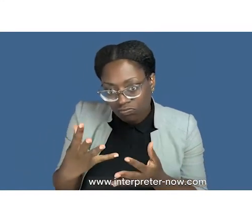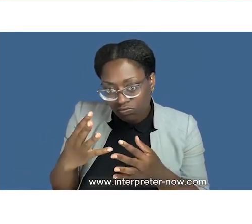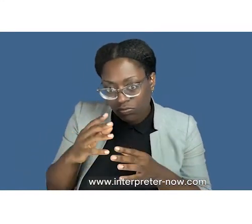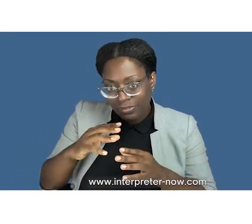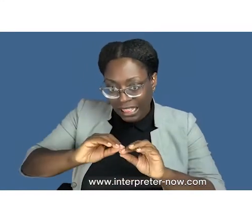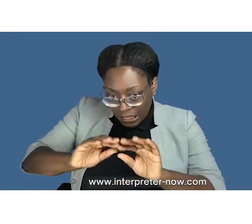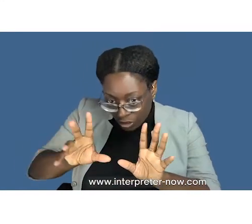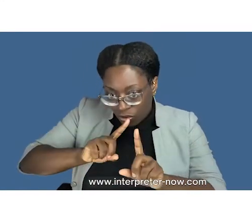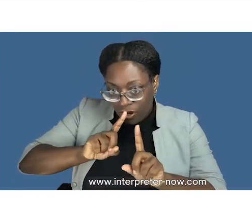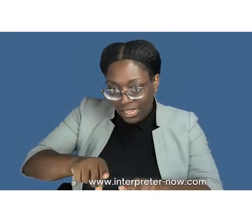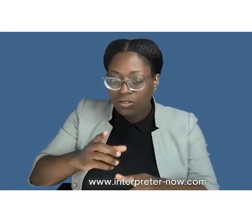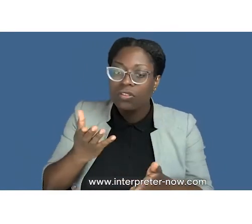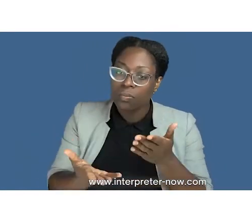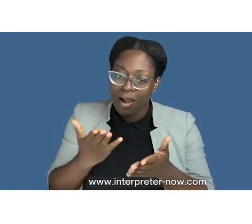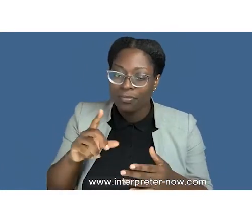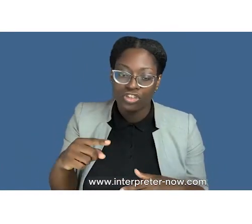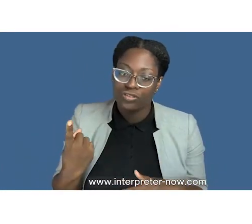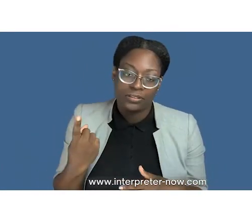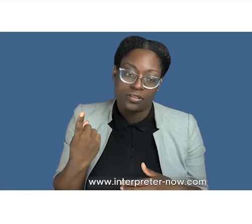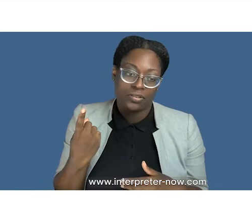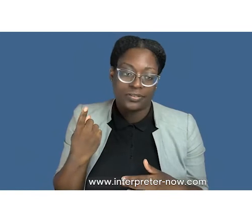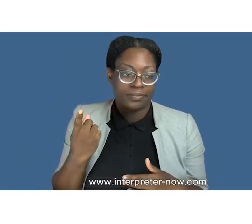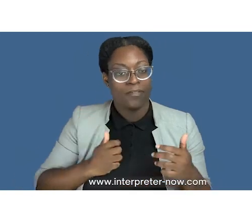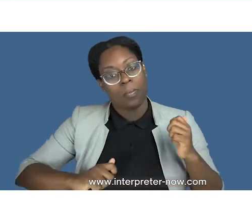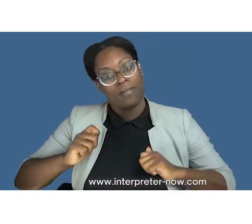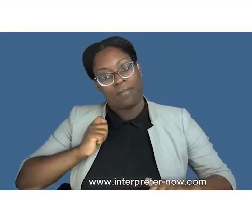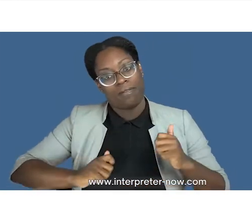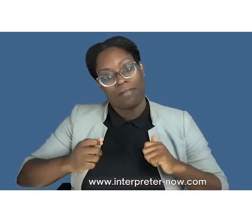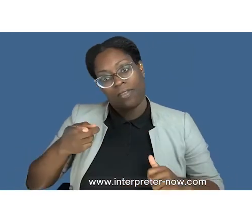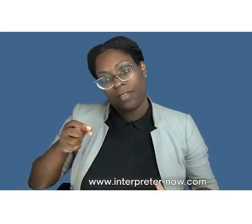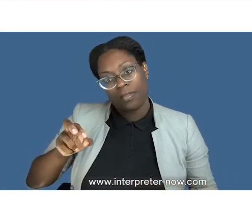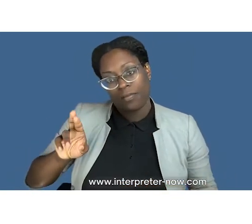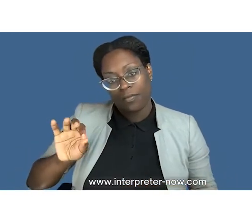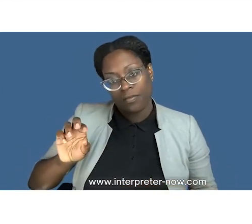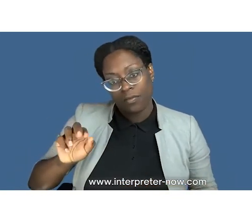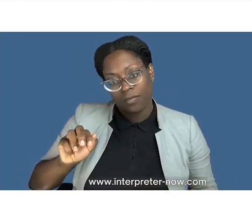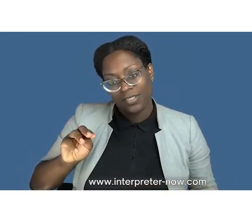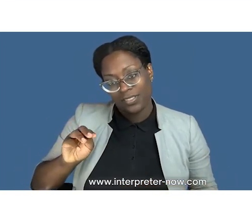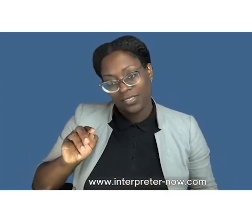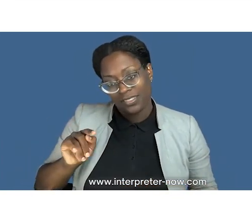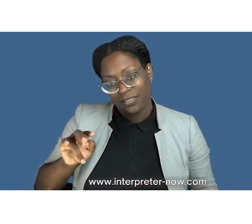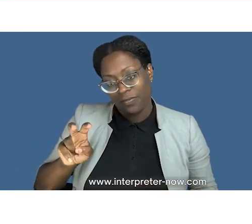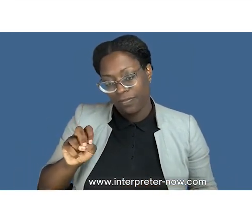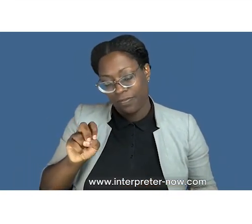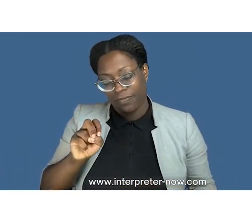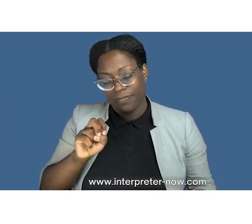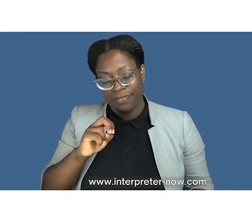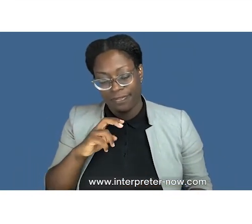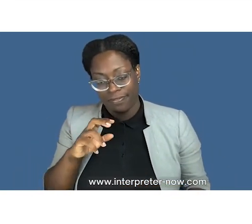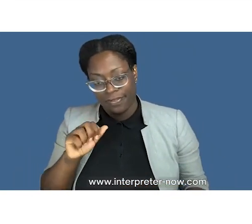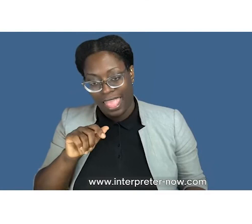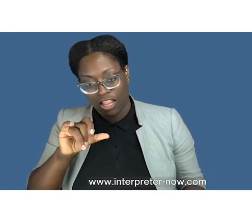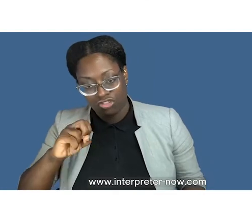kind of performative rather than systemic. And then in terms